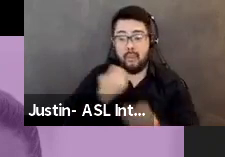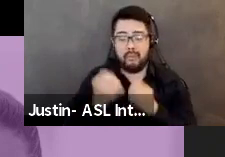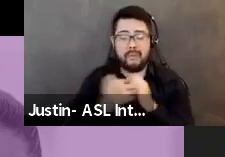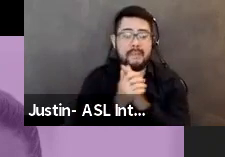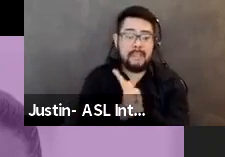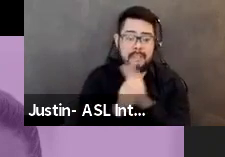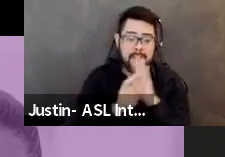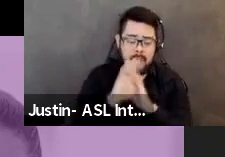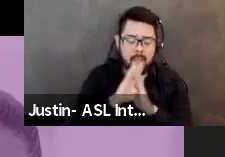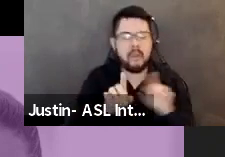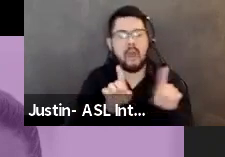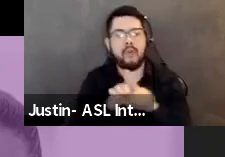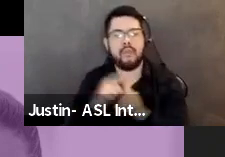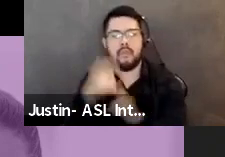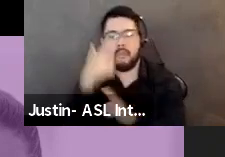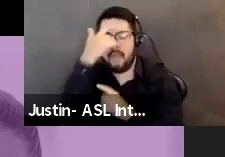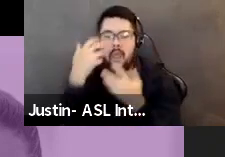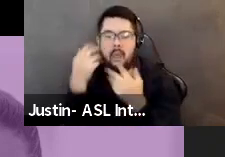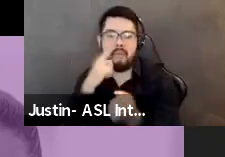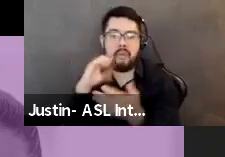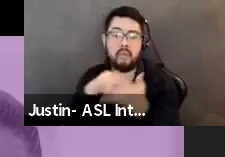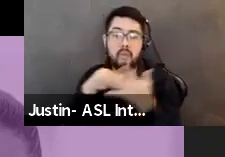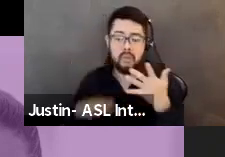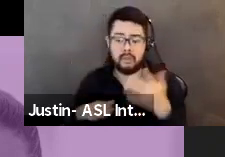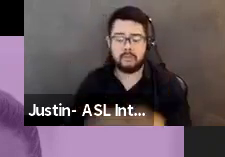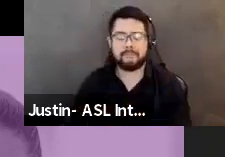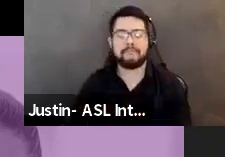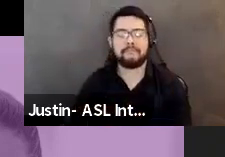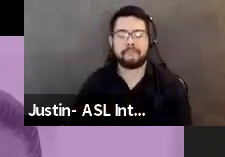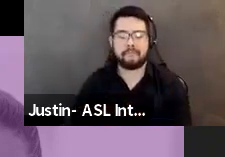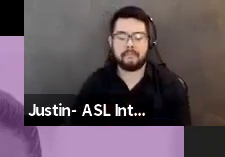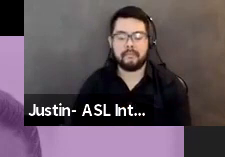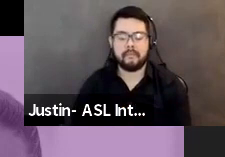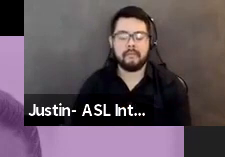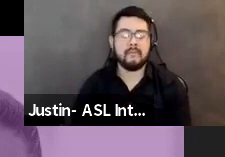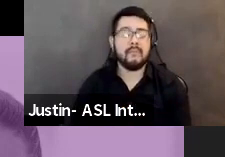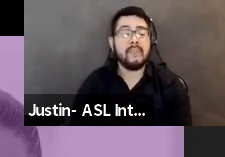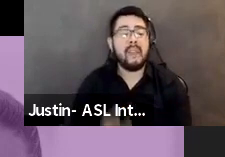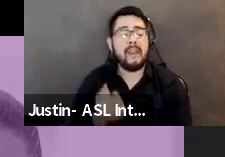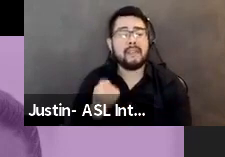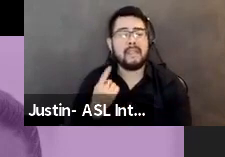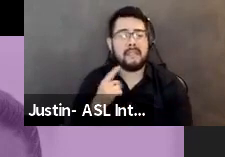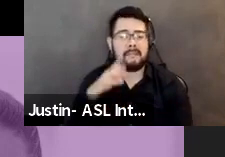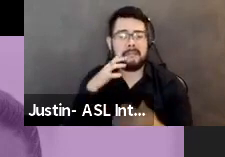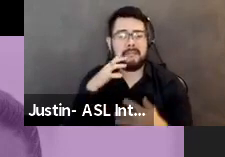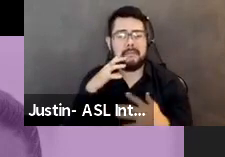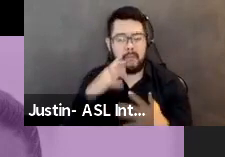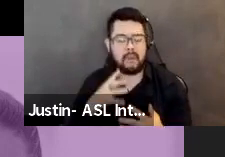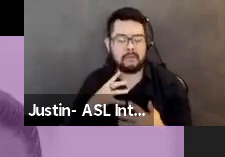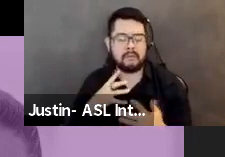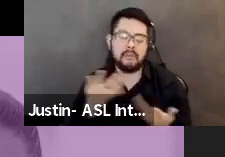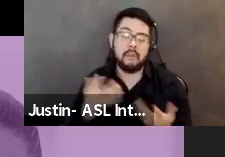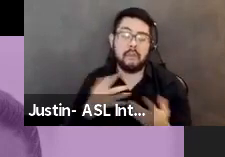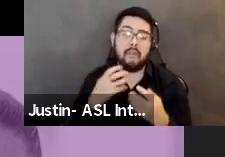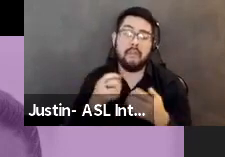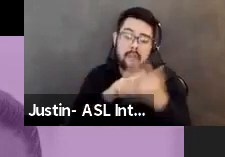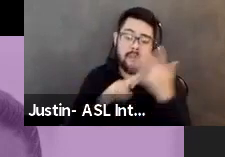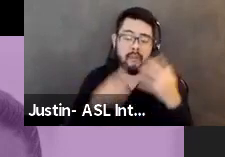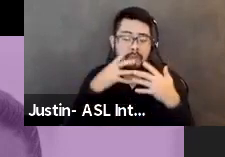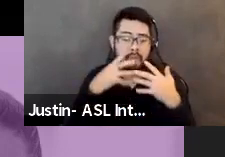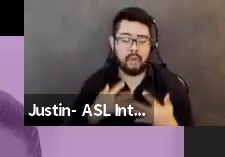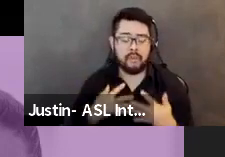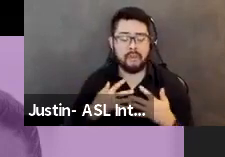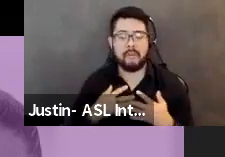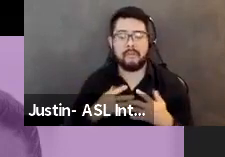addressing our students mental health one of the things that's unfortunate one of the many unfortunate things that has come out of covid and our